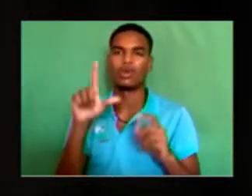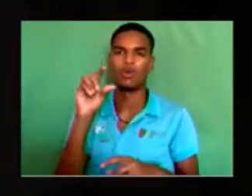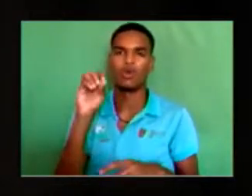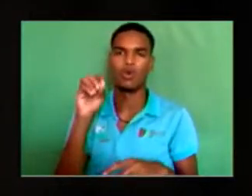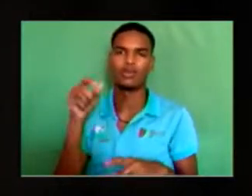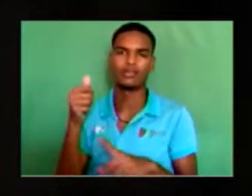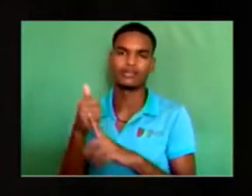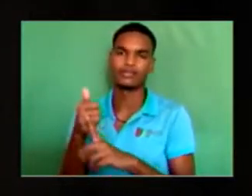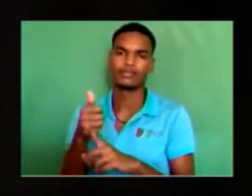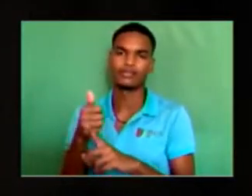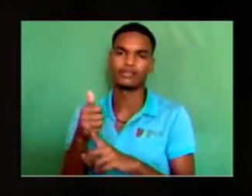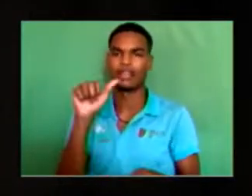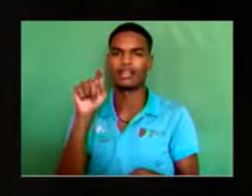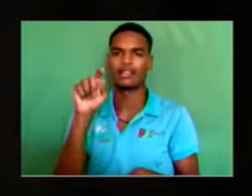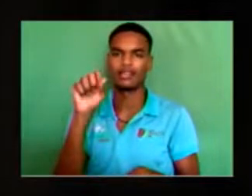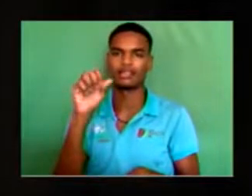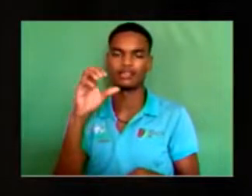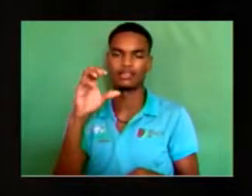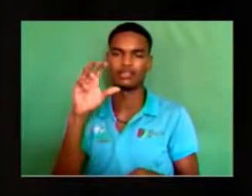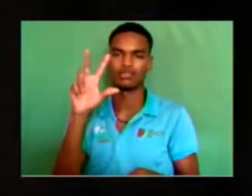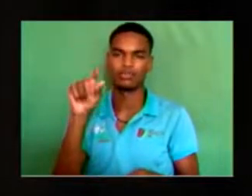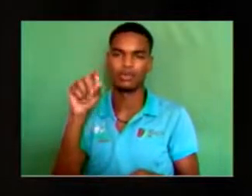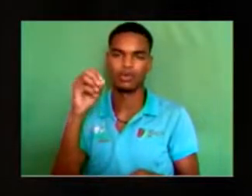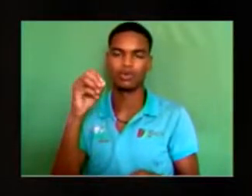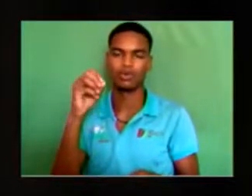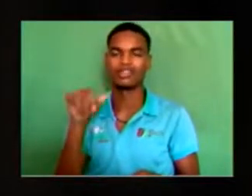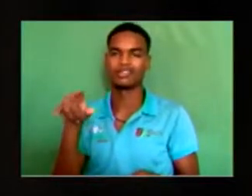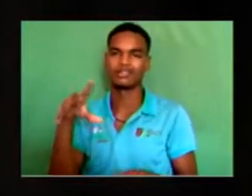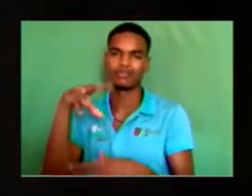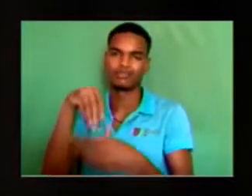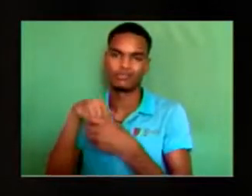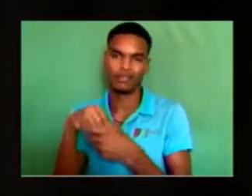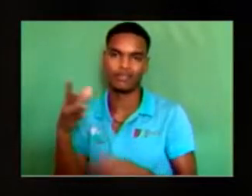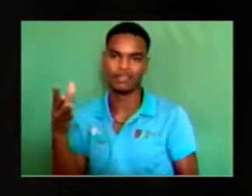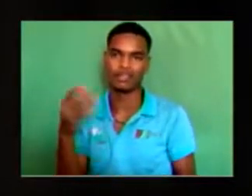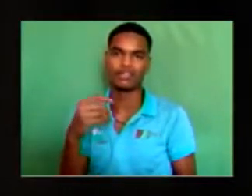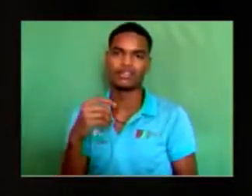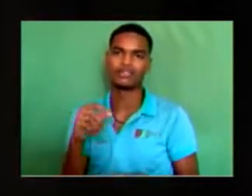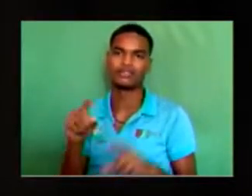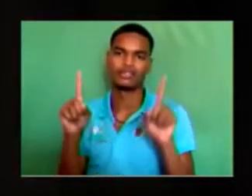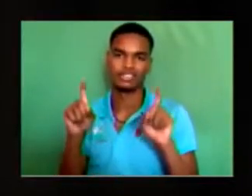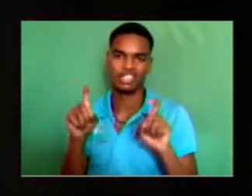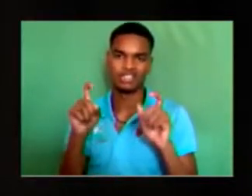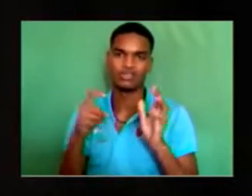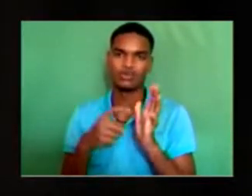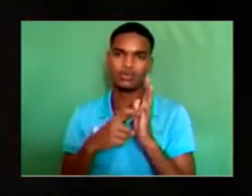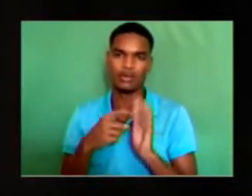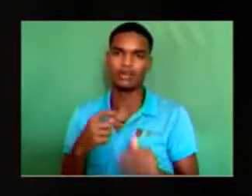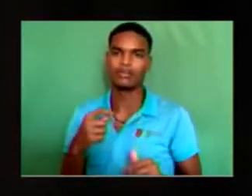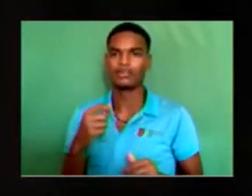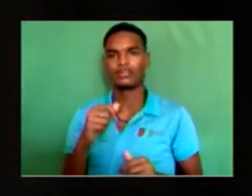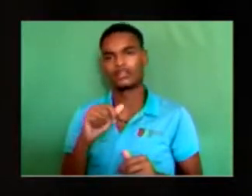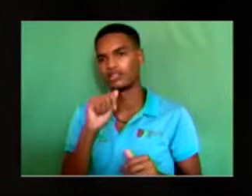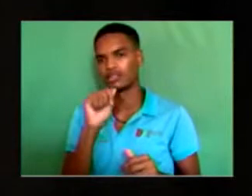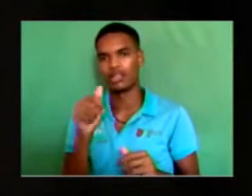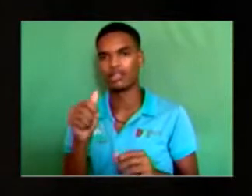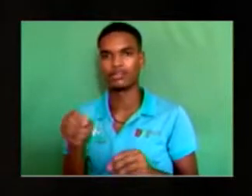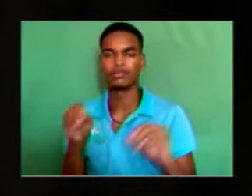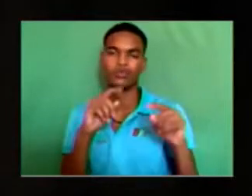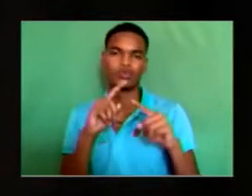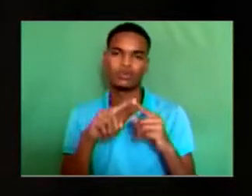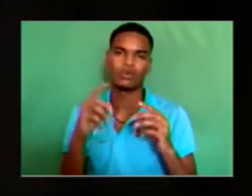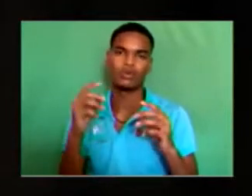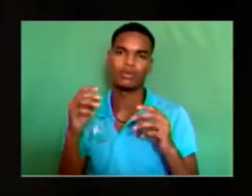feature specification and test requirement. It isn't going into sort of performance level requirements,